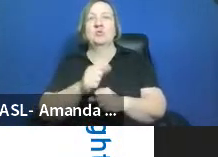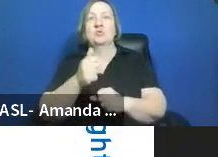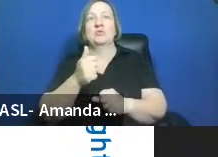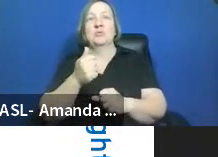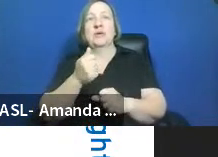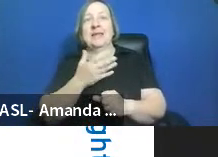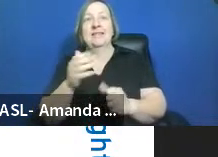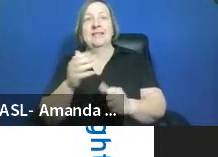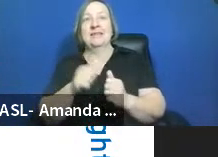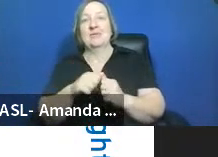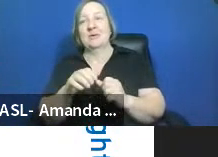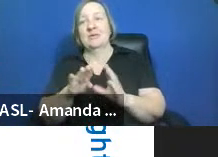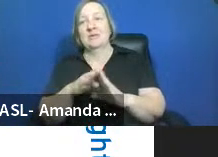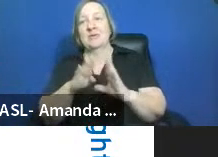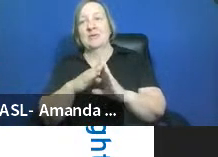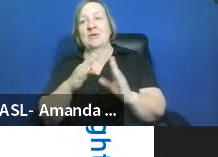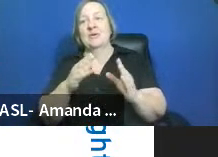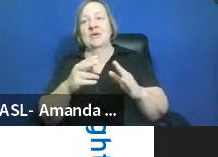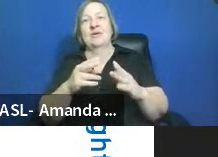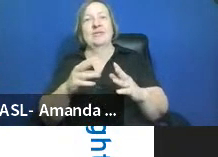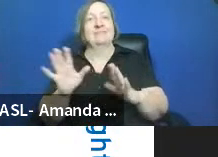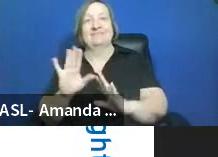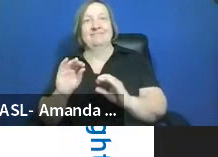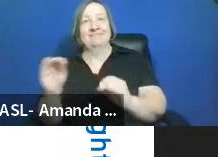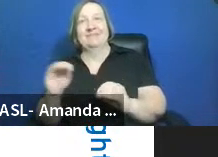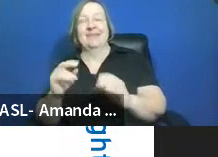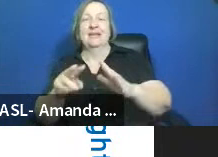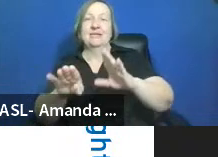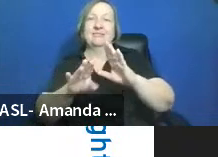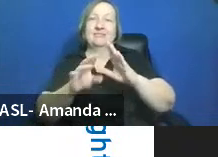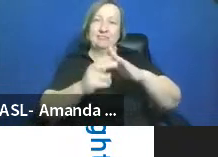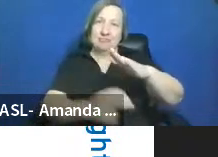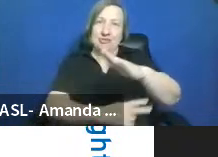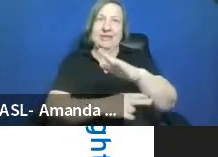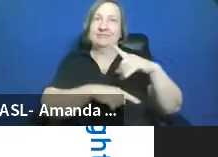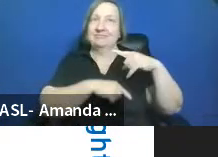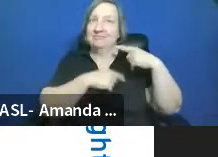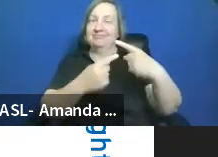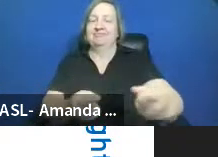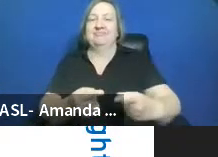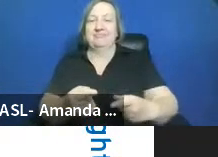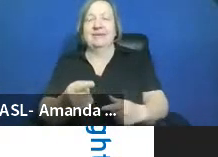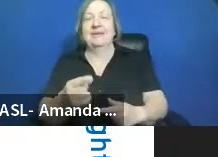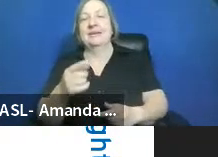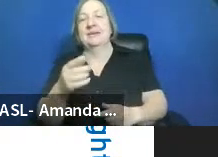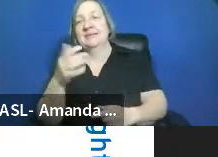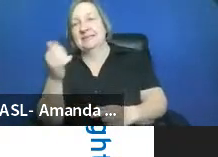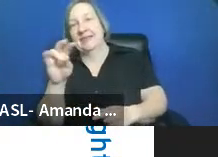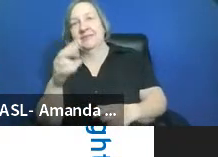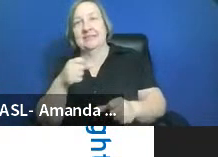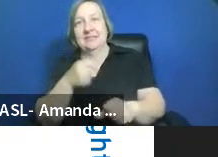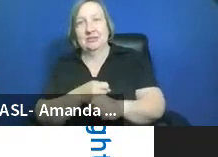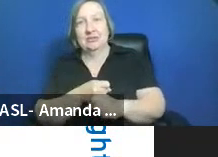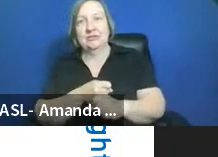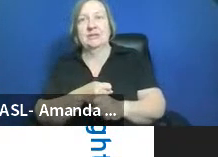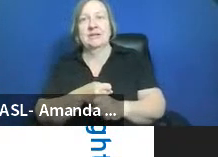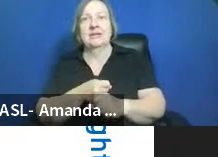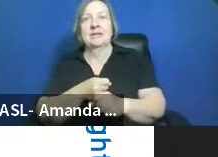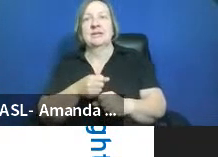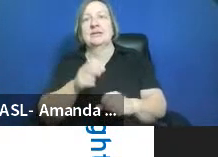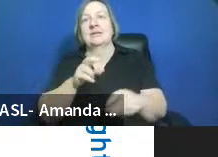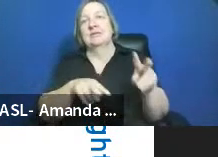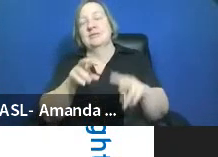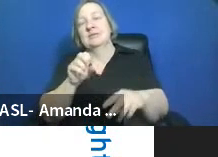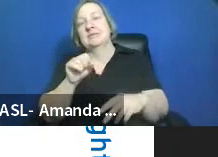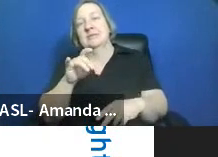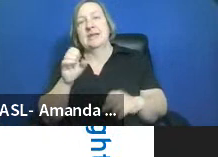but bridges are all that we do. We've been doing them for 17 years. And really what I wanted to show you on this slide, I hope you can see that